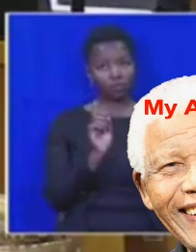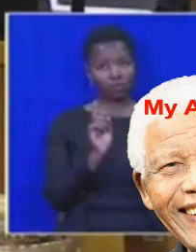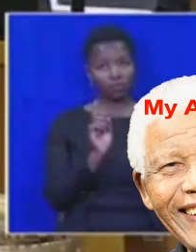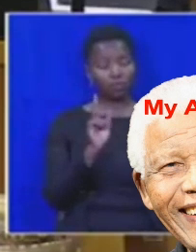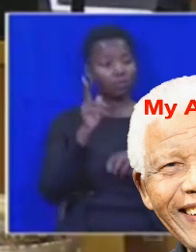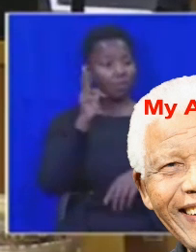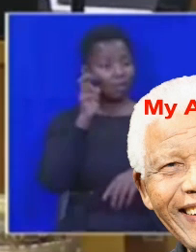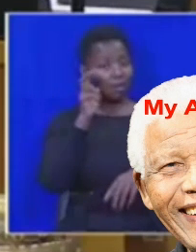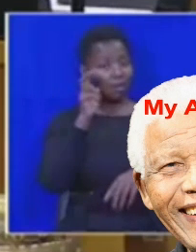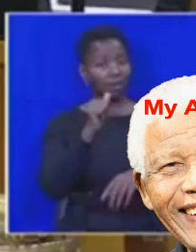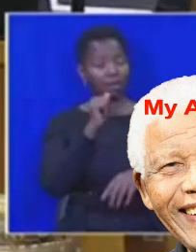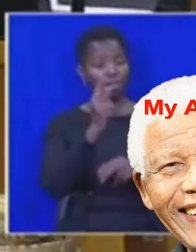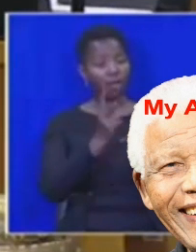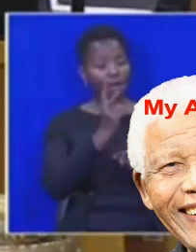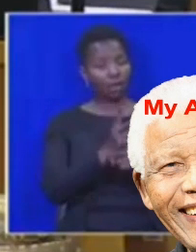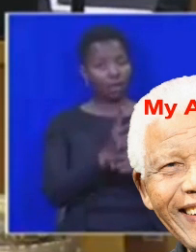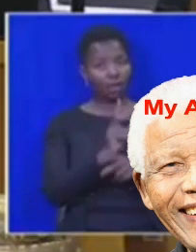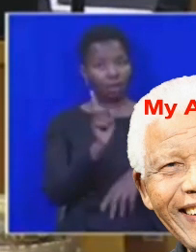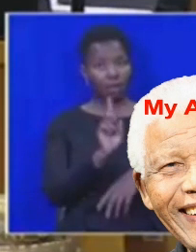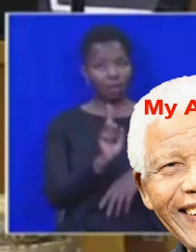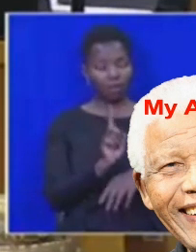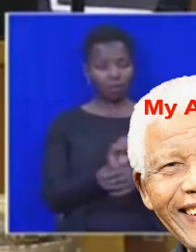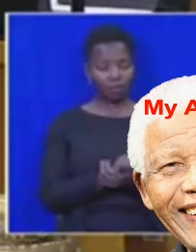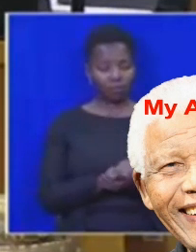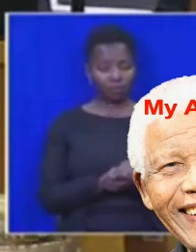that you not repeat it next time.